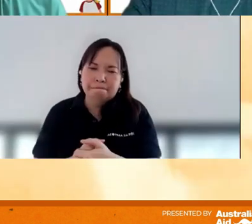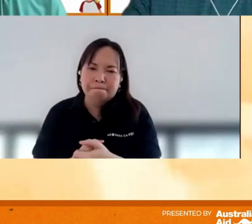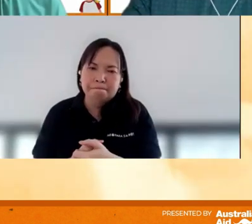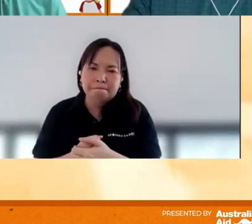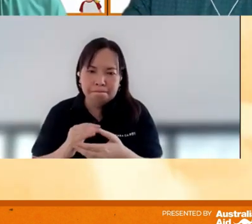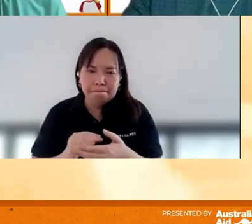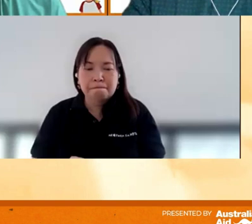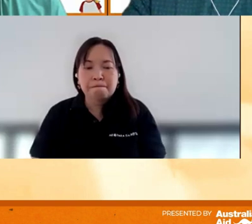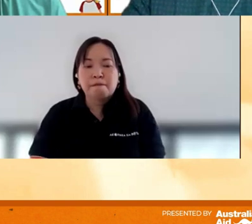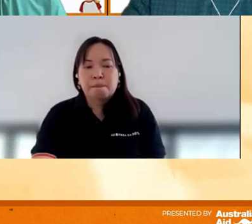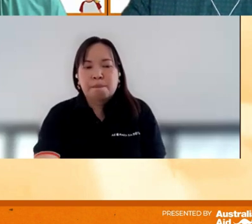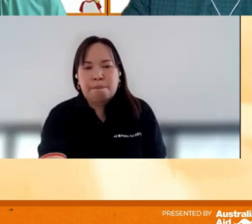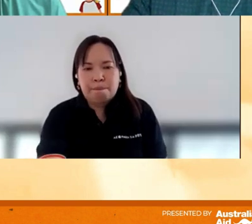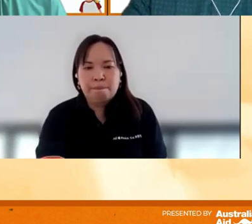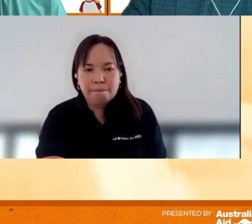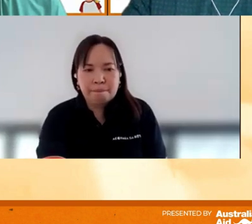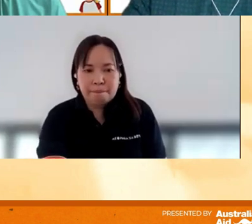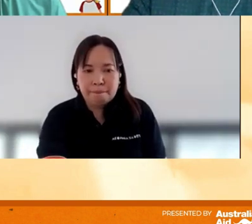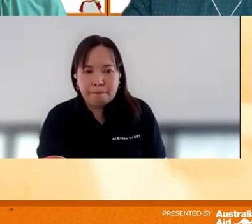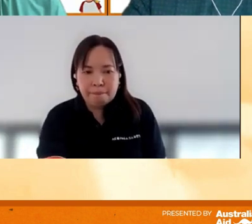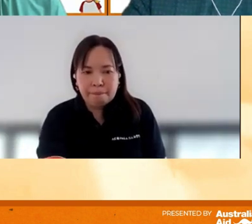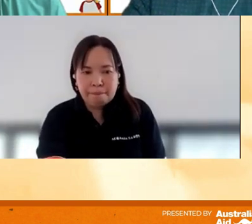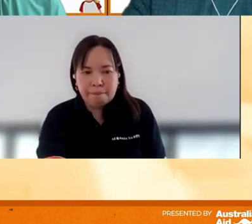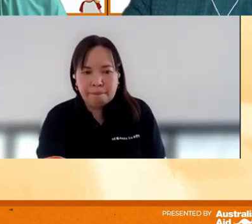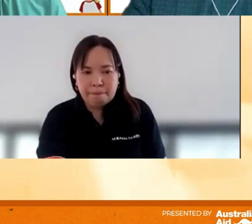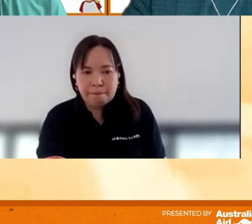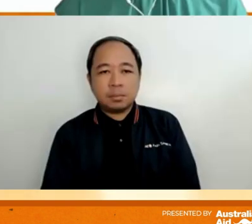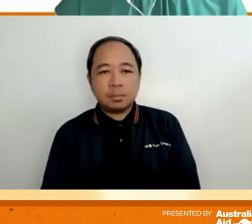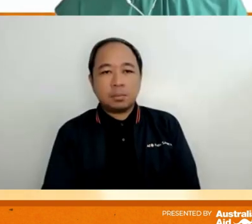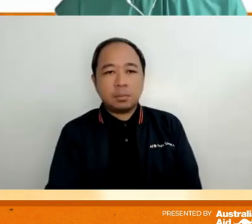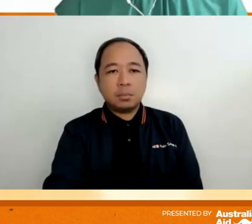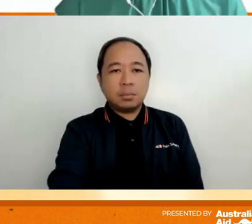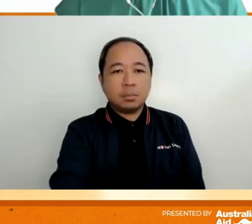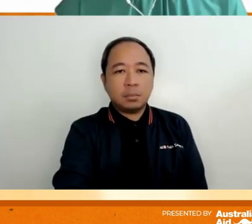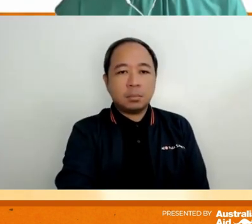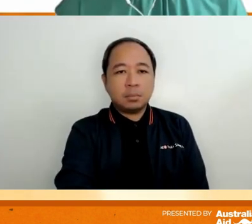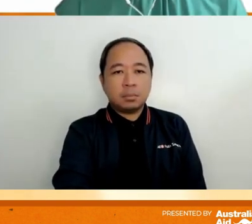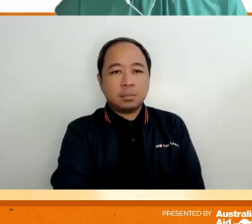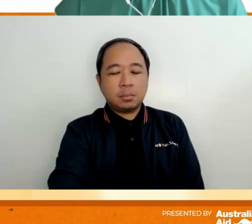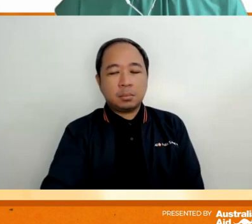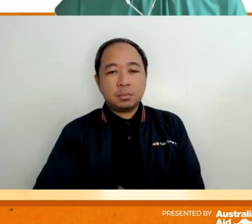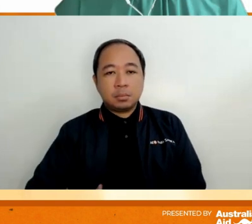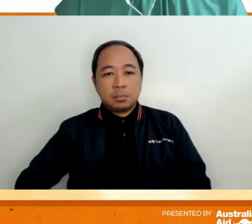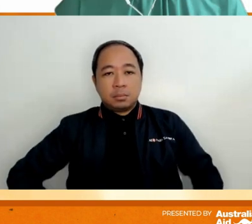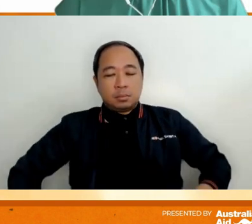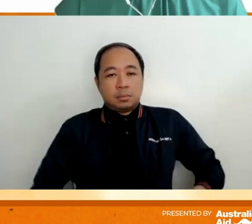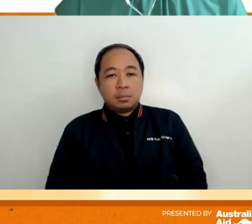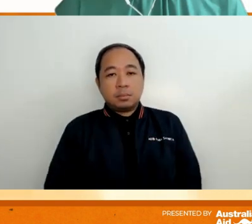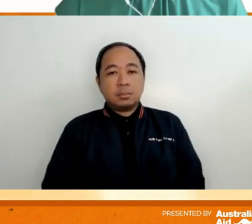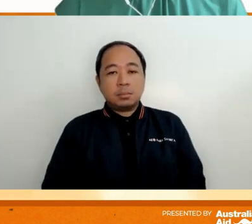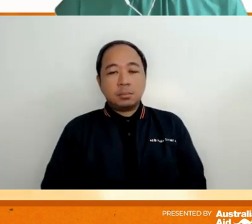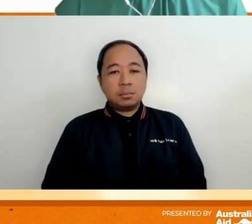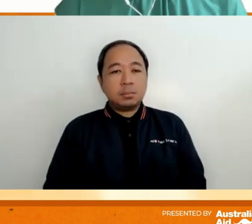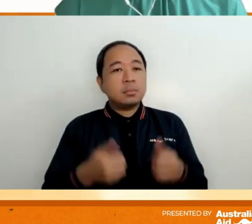isang mental health professional. So, thank you for that question. I hope nakatulong yung mga sinabi kong suggestions. The last